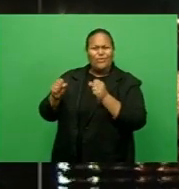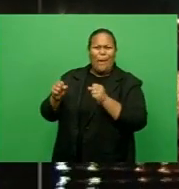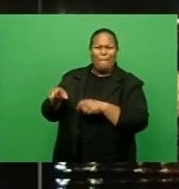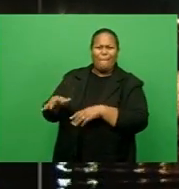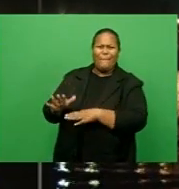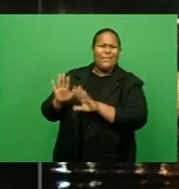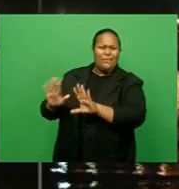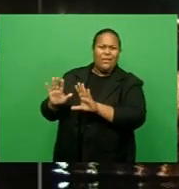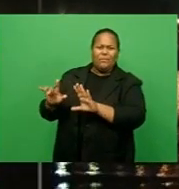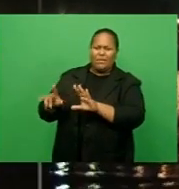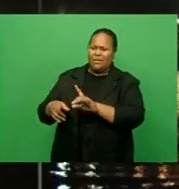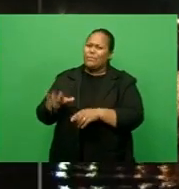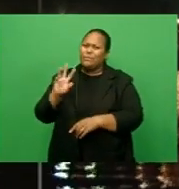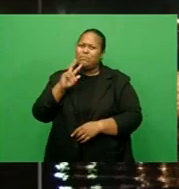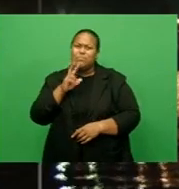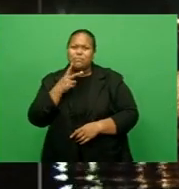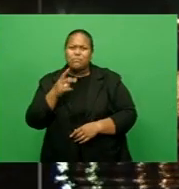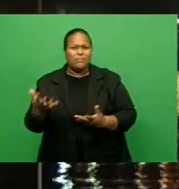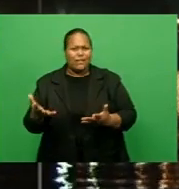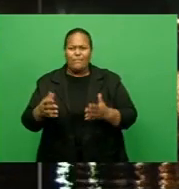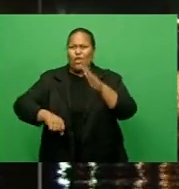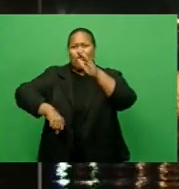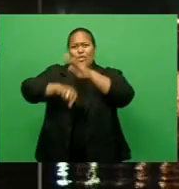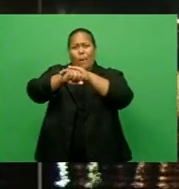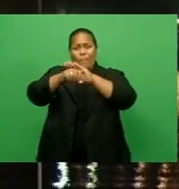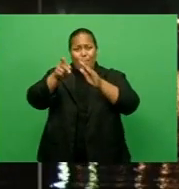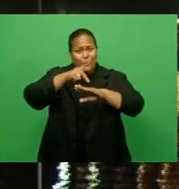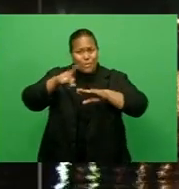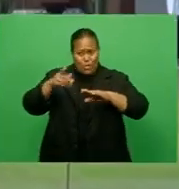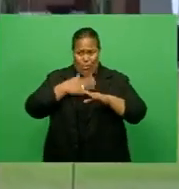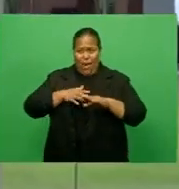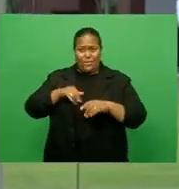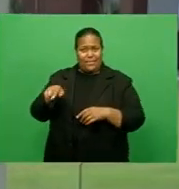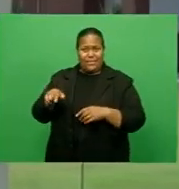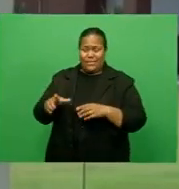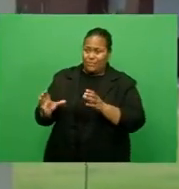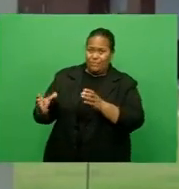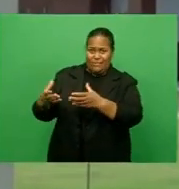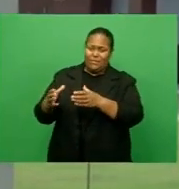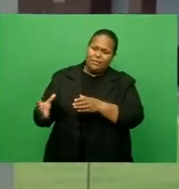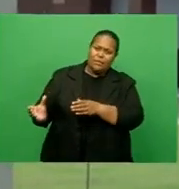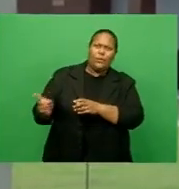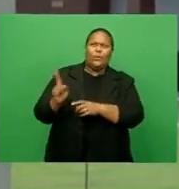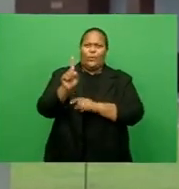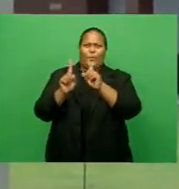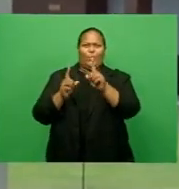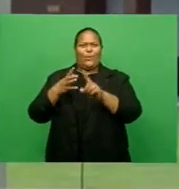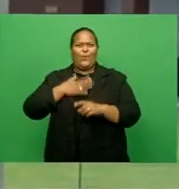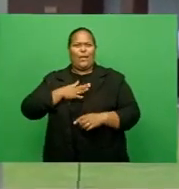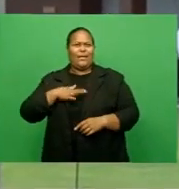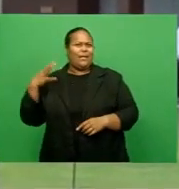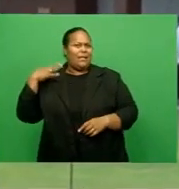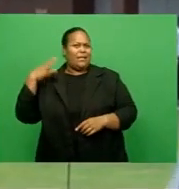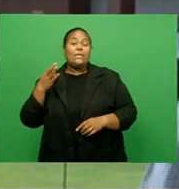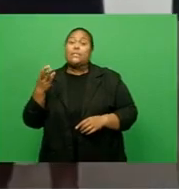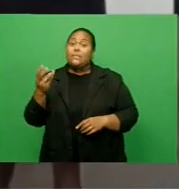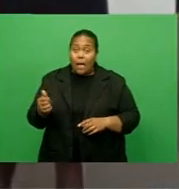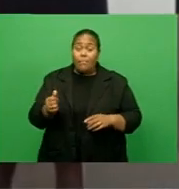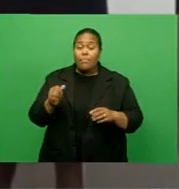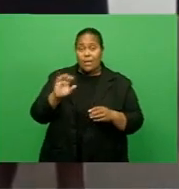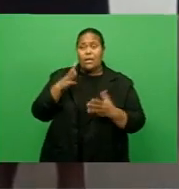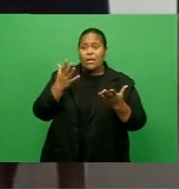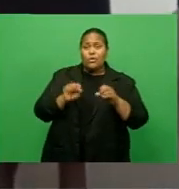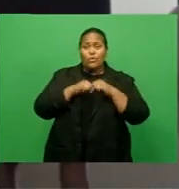against those who are contesting for top positions in the party. A number of posts have surfaced on social media where certain members who